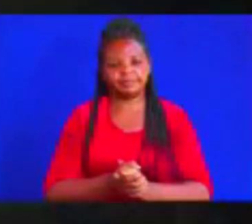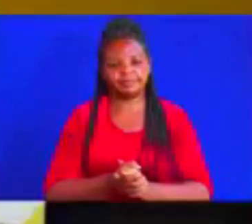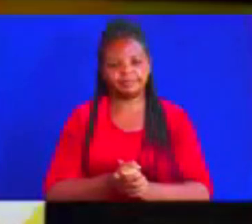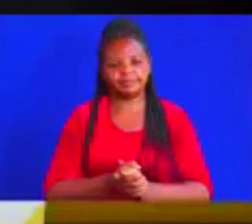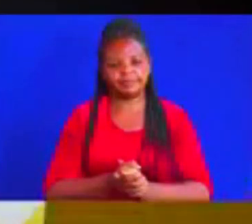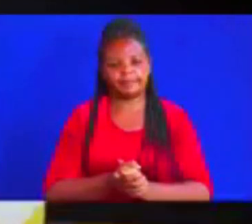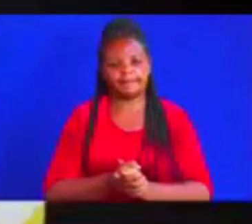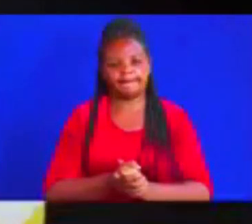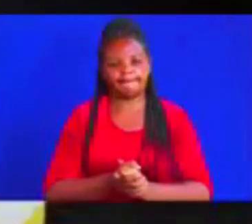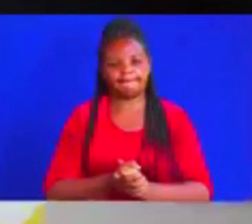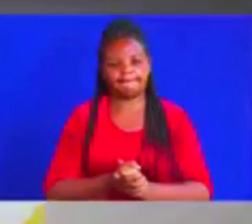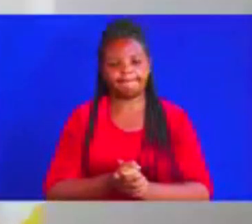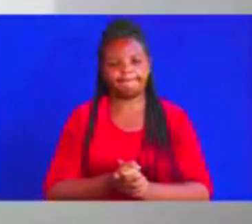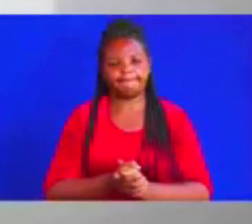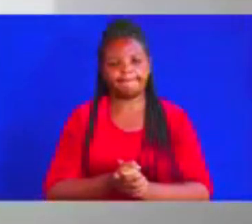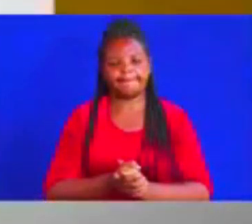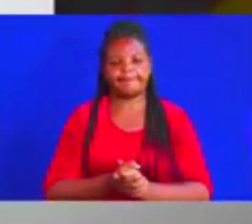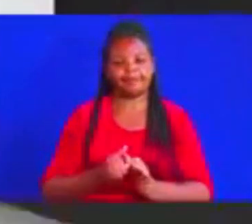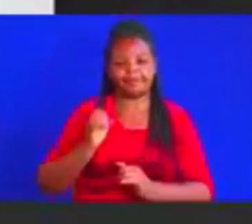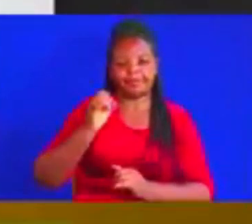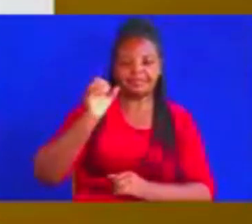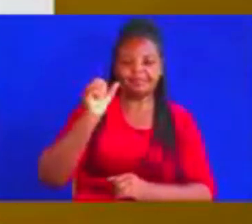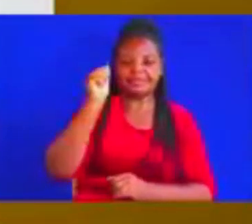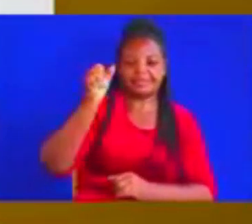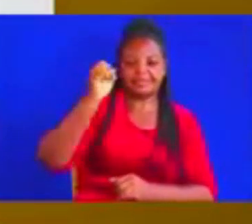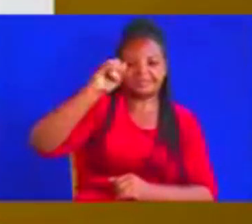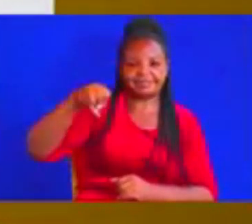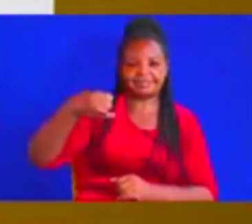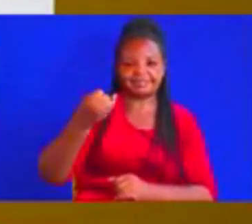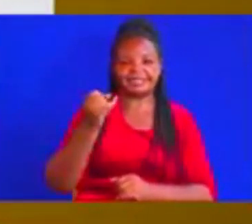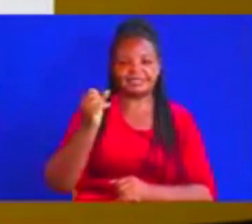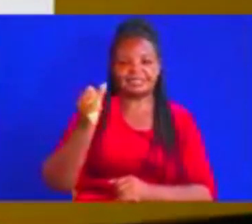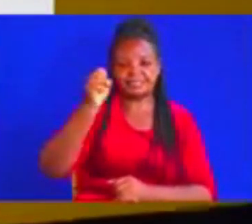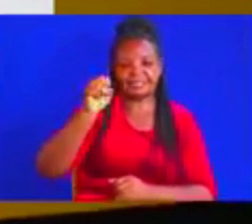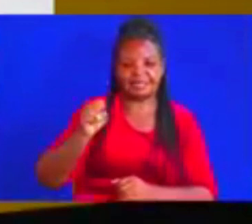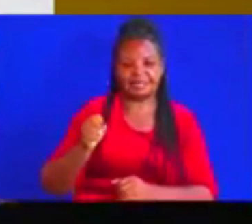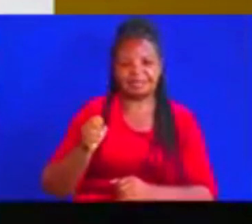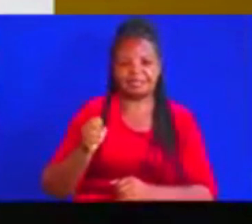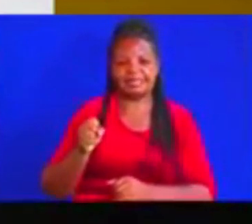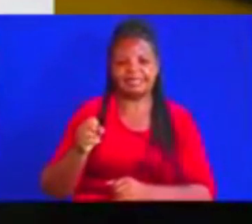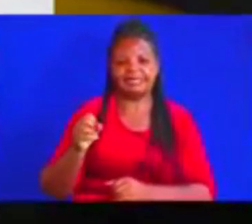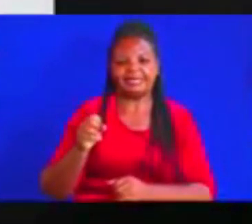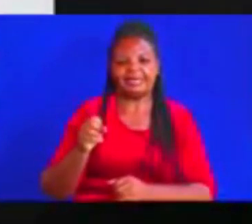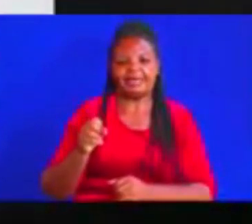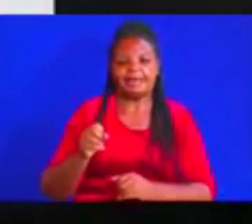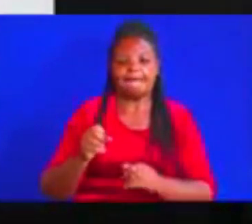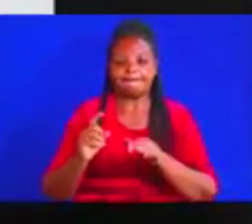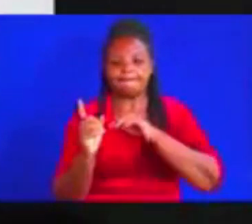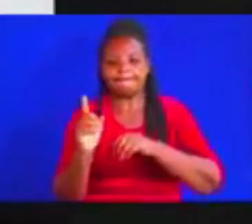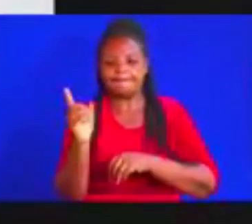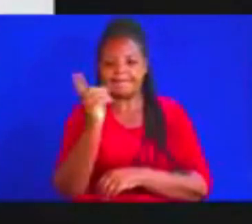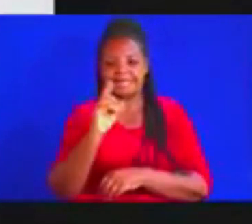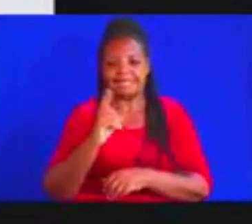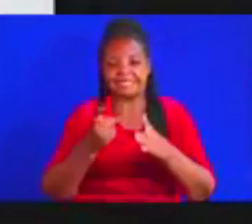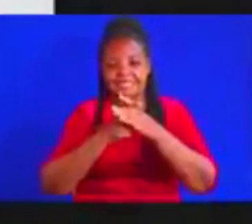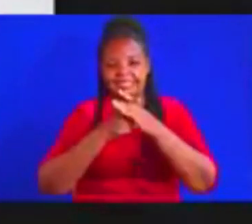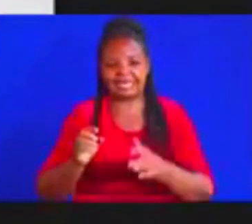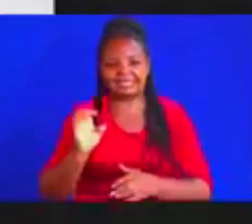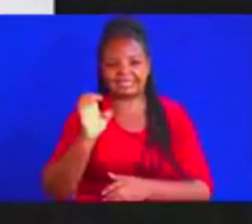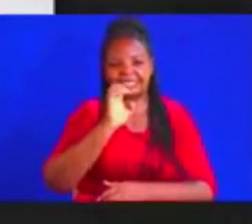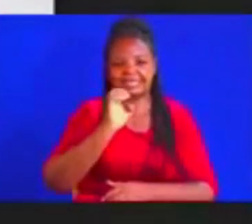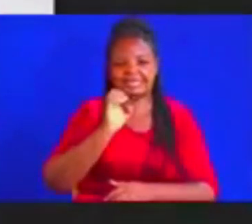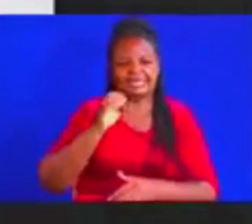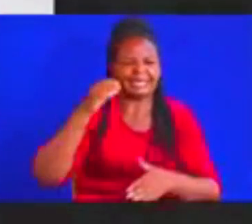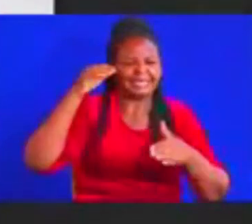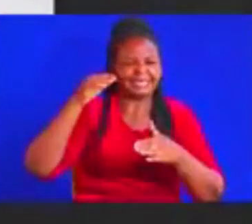Apostle Joshua Selman is the president of Eternity Network International, a Christian-based organization headquartered in